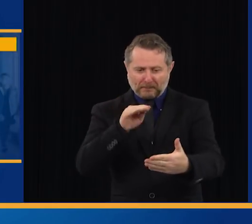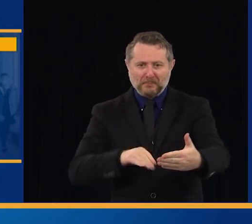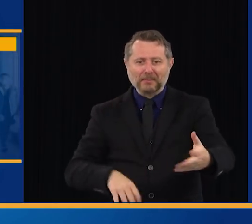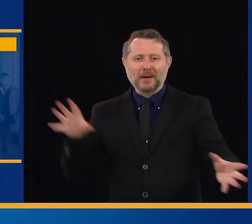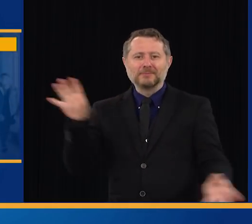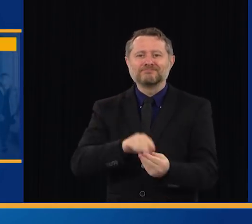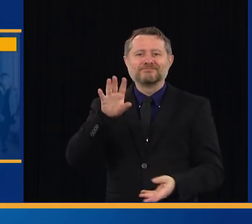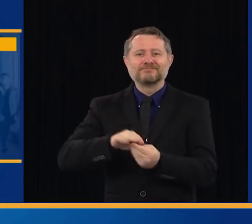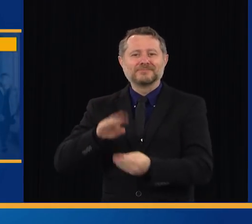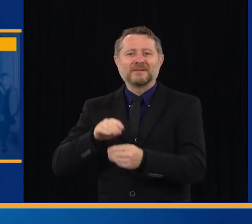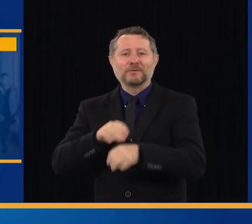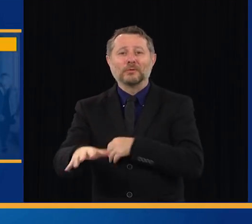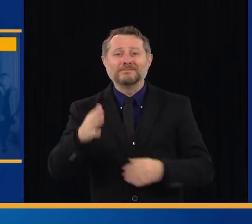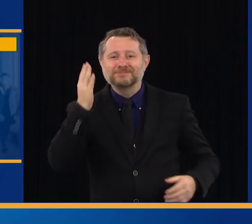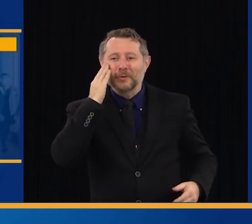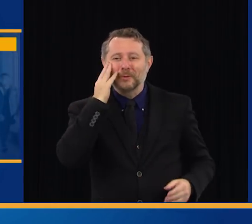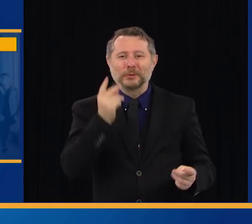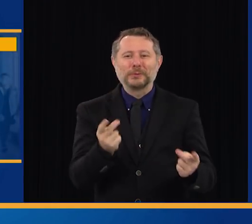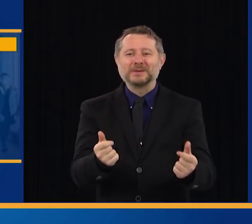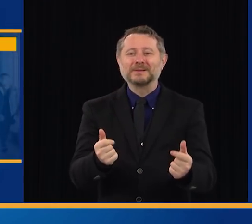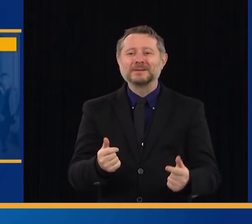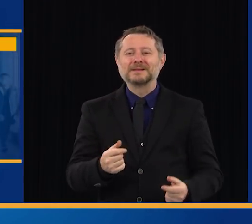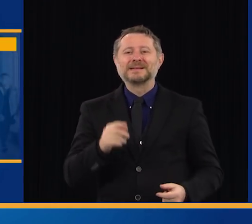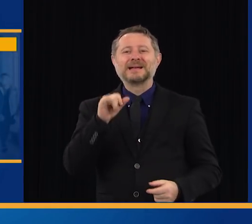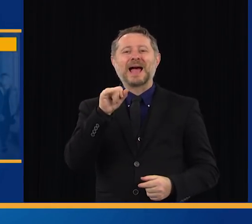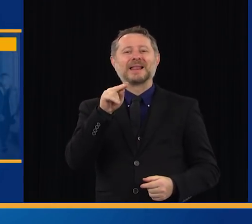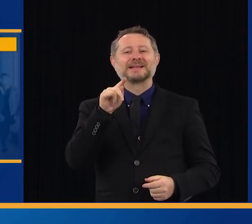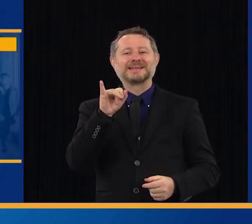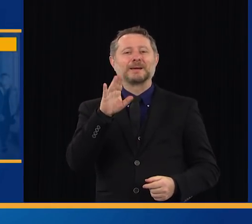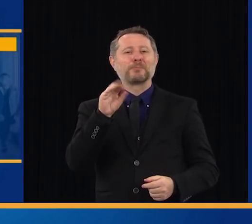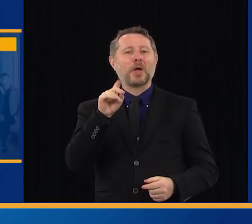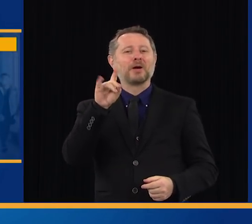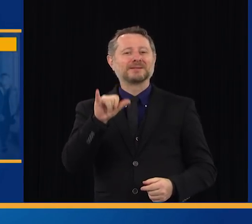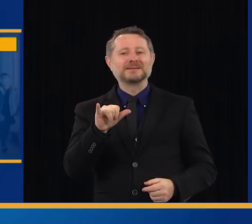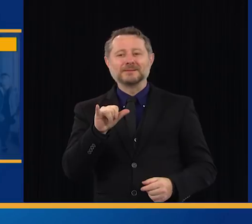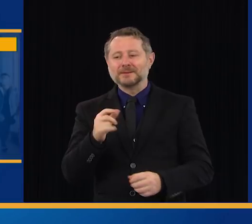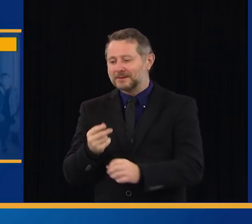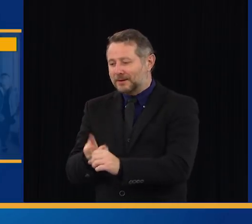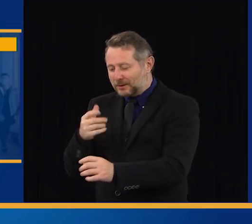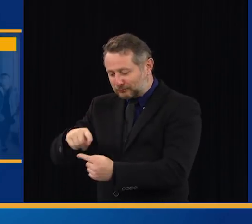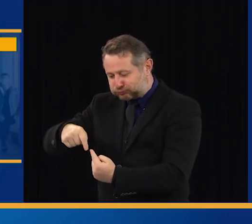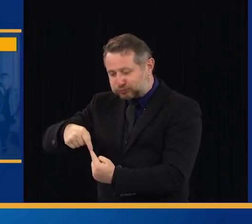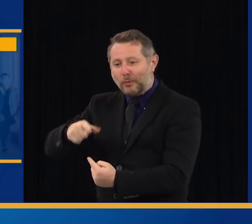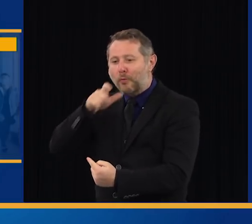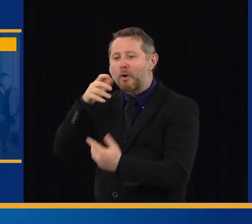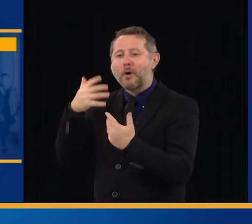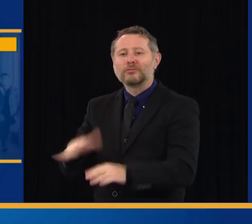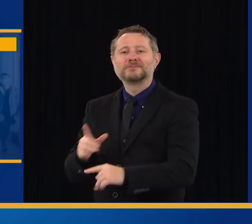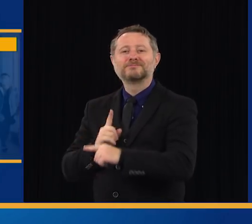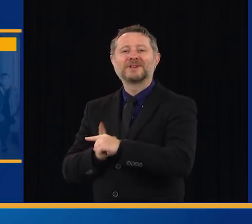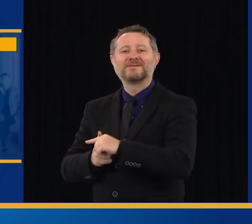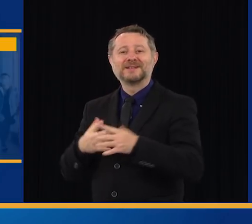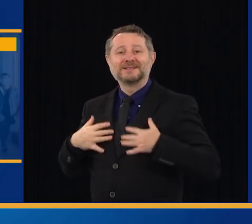all about. But the key is, as you're making this calibration on the reopening of the economy, as